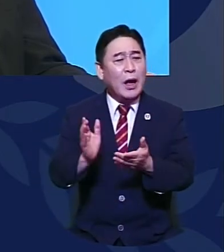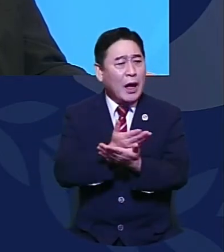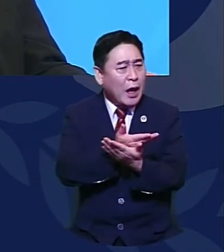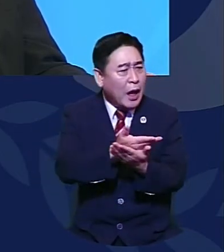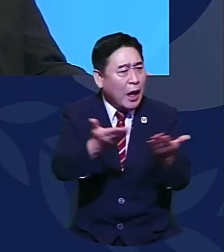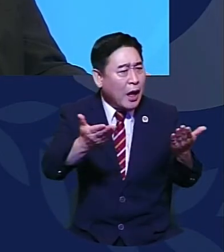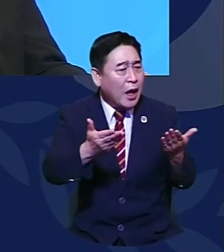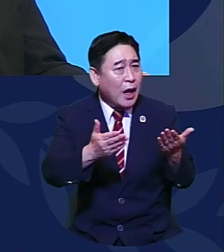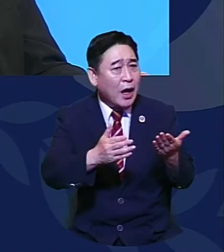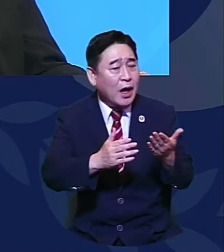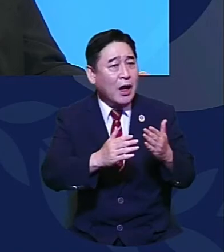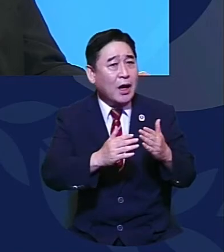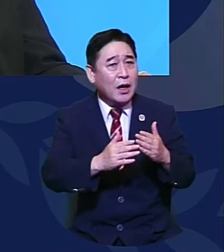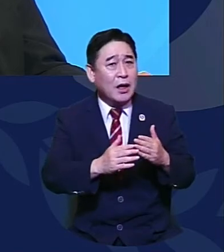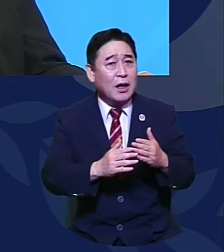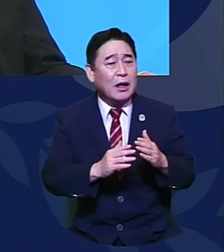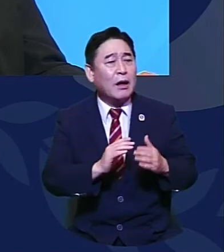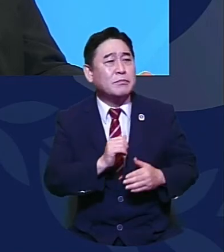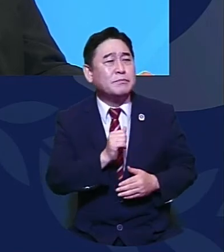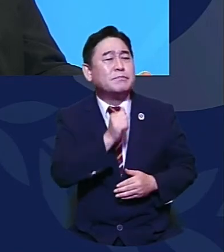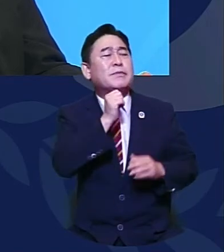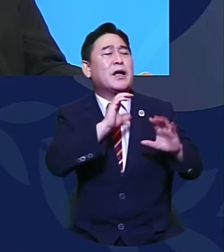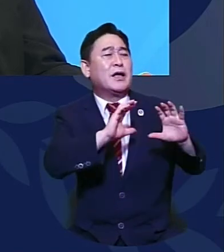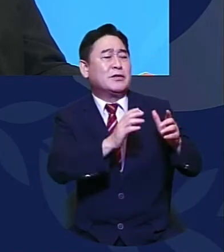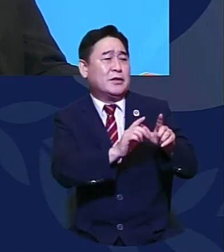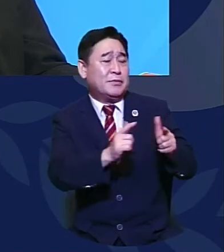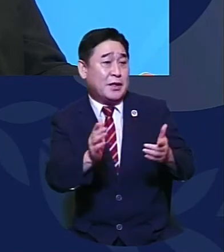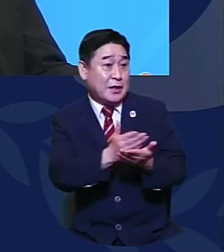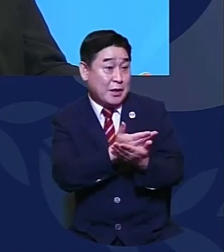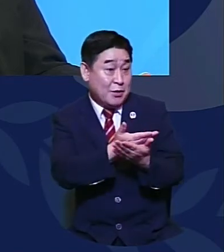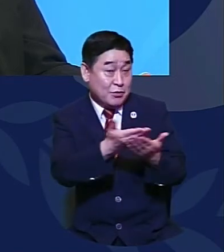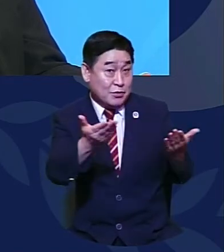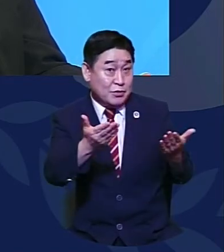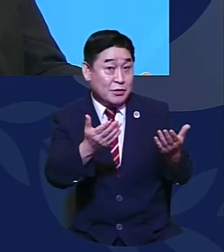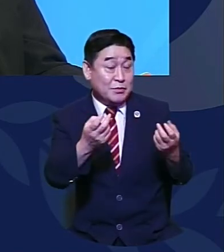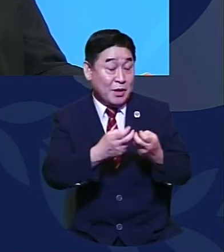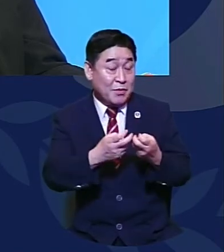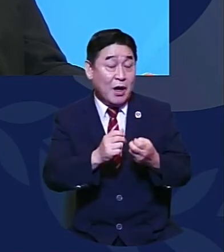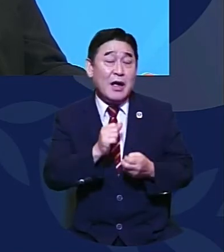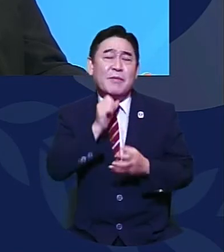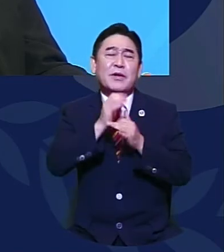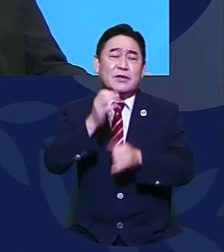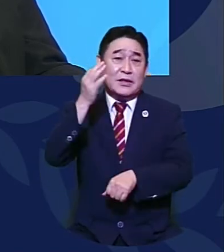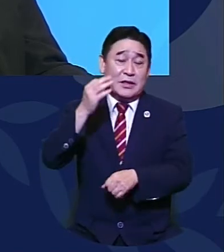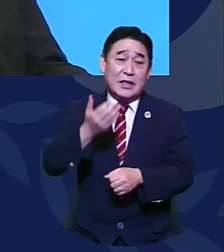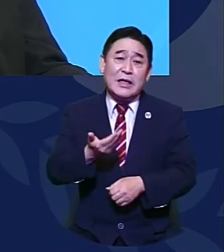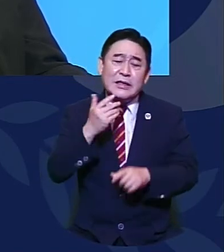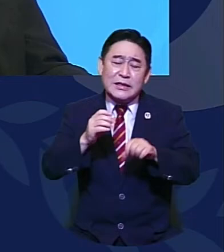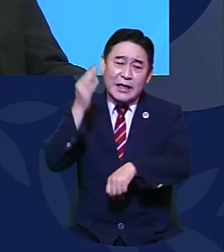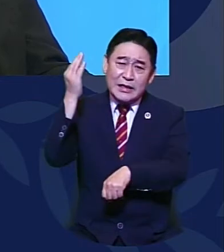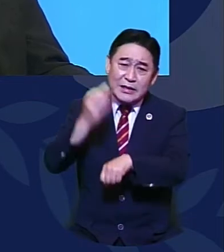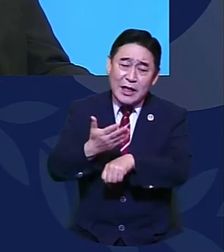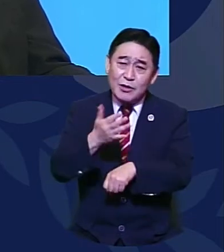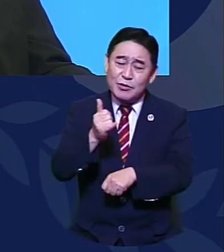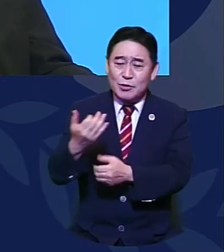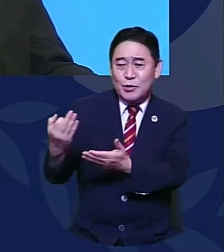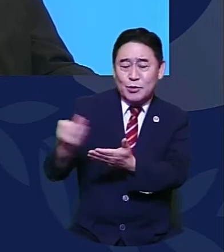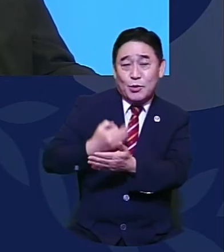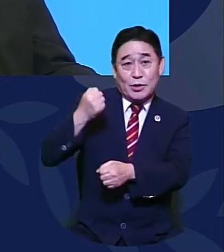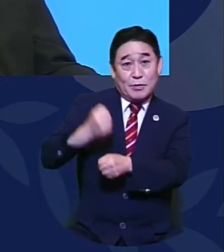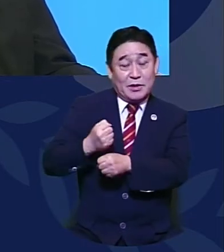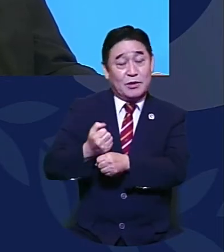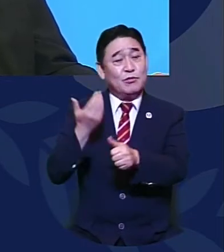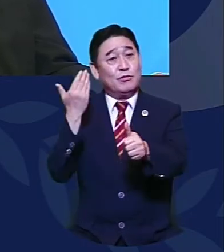for them to secure their own food rather than getting something from outside. Can